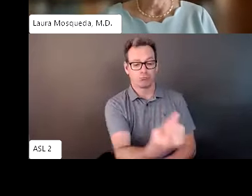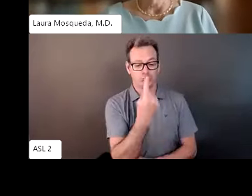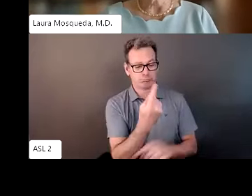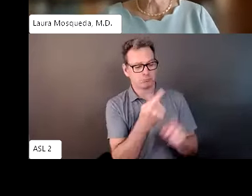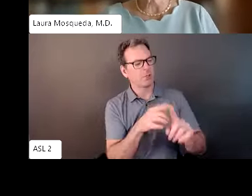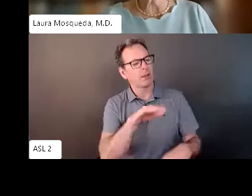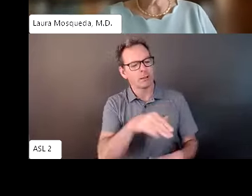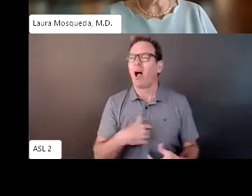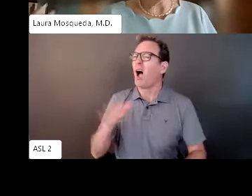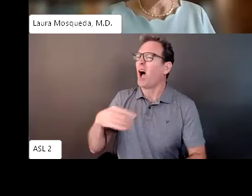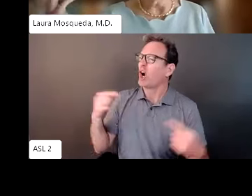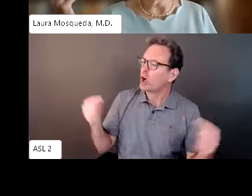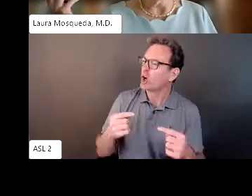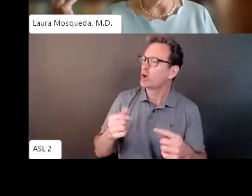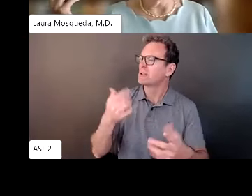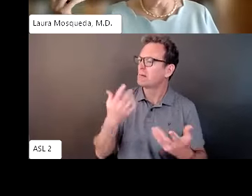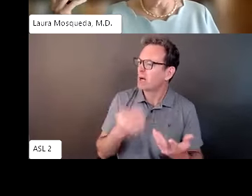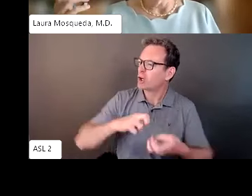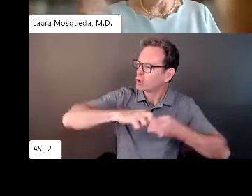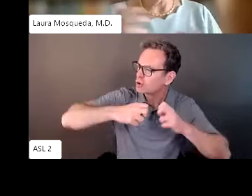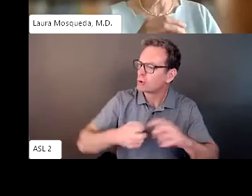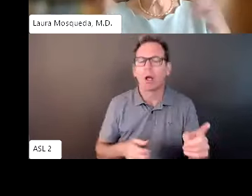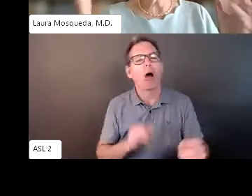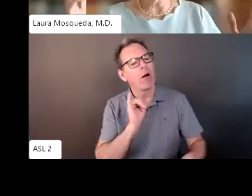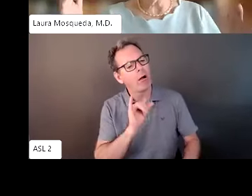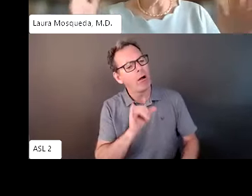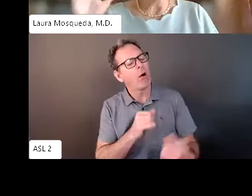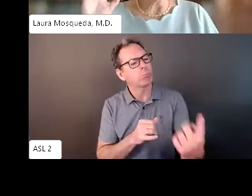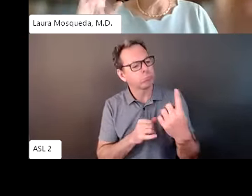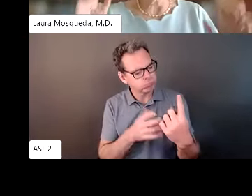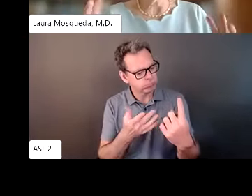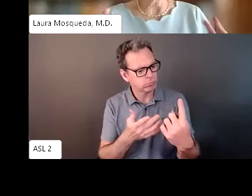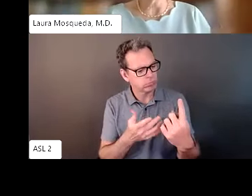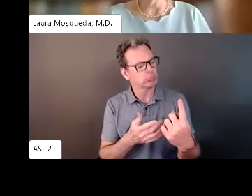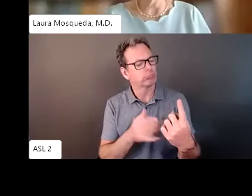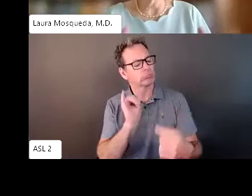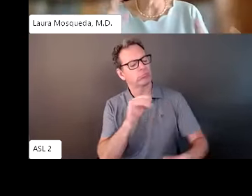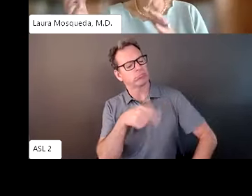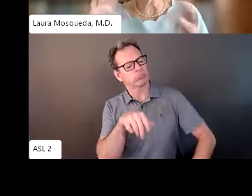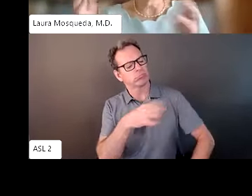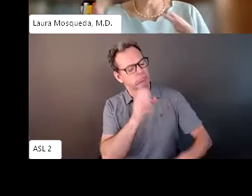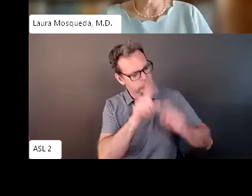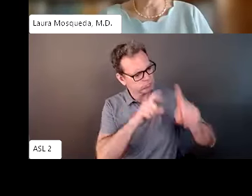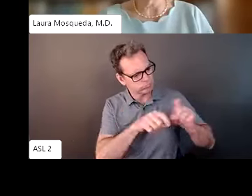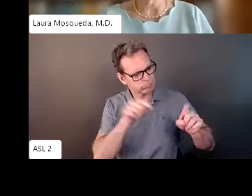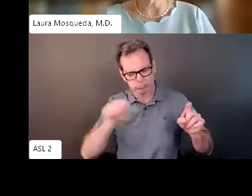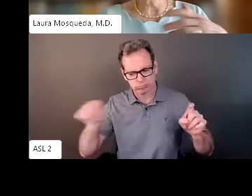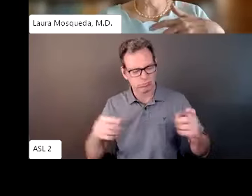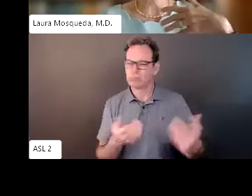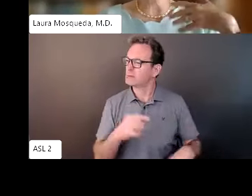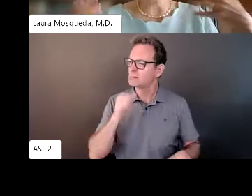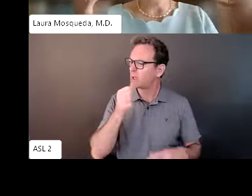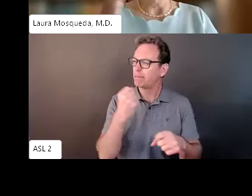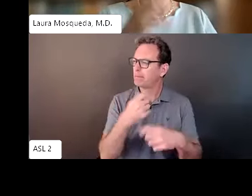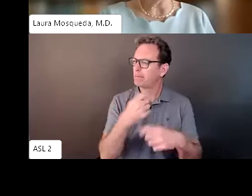sense. Or they're coming in and they have a pressure sore. And certainly pressure sores can happen despite reasonable care. Sometimes